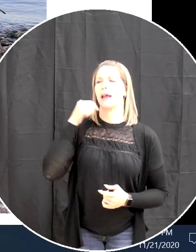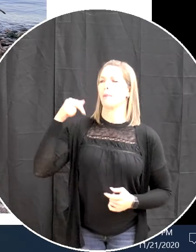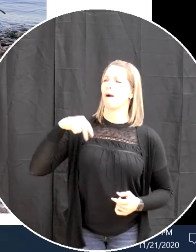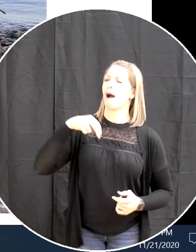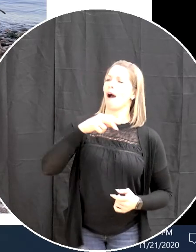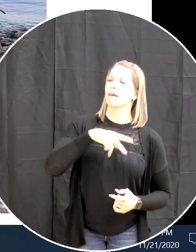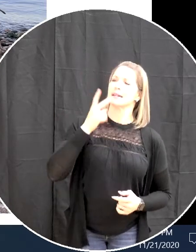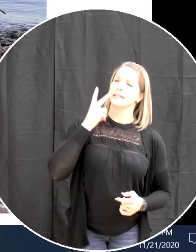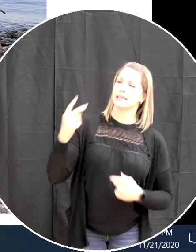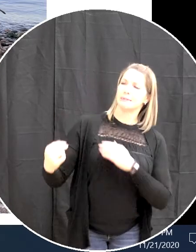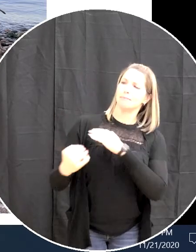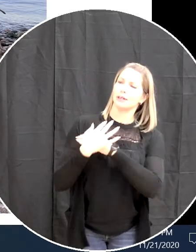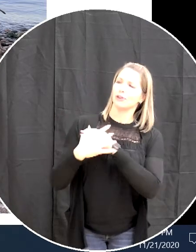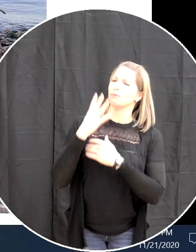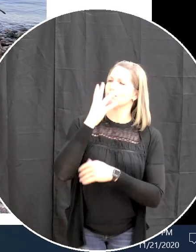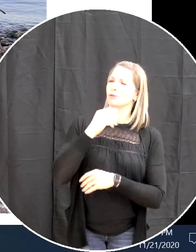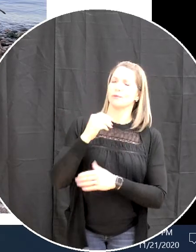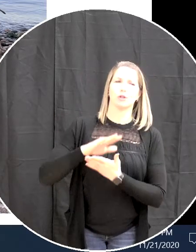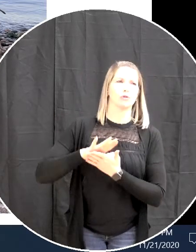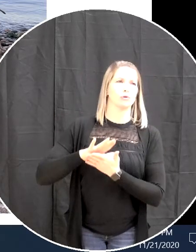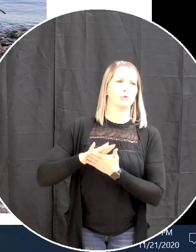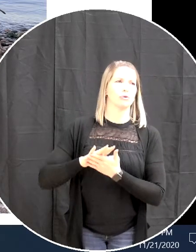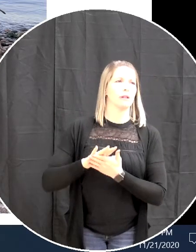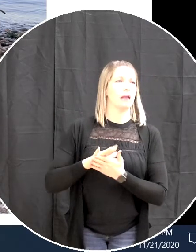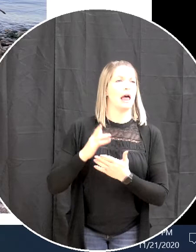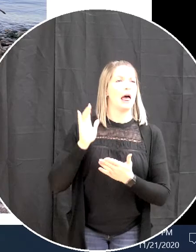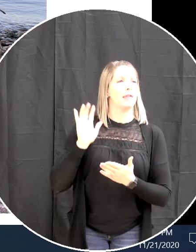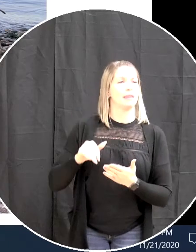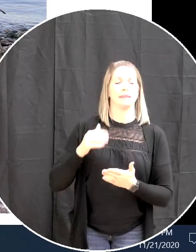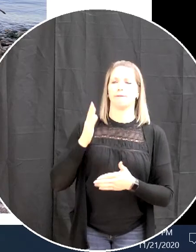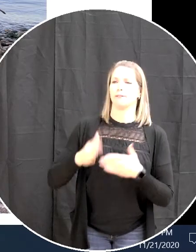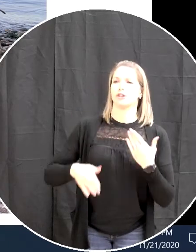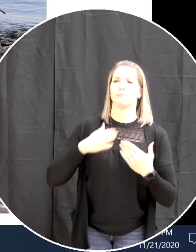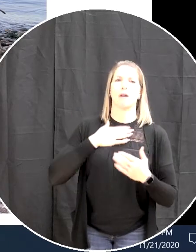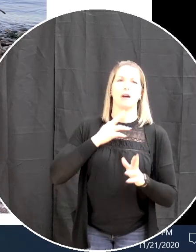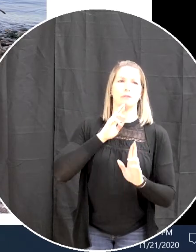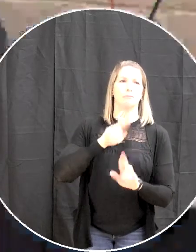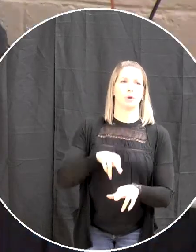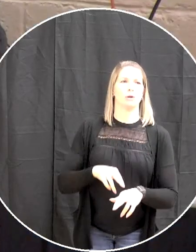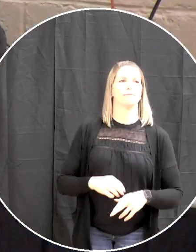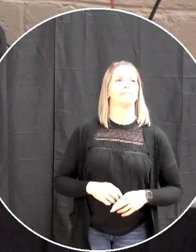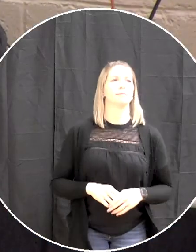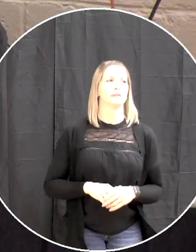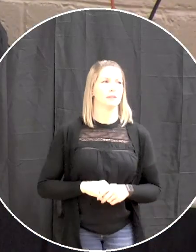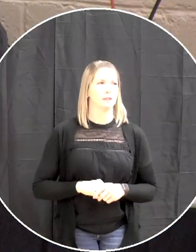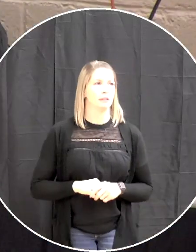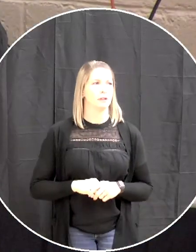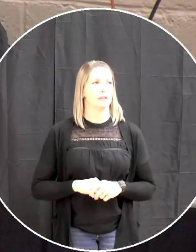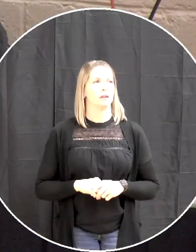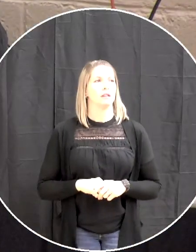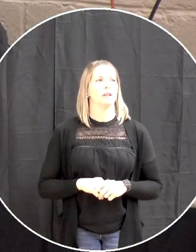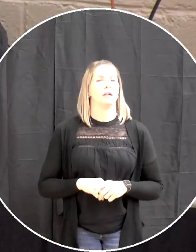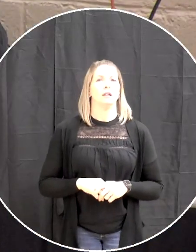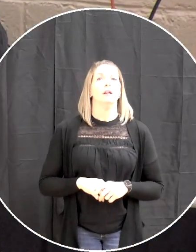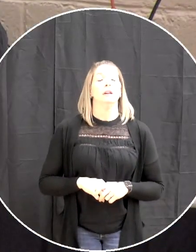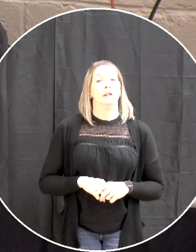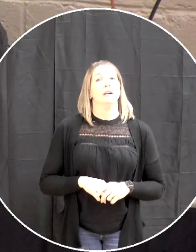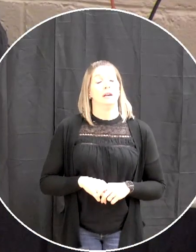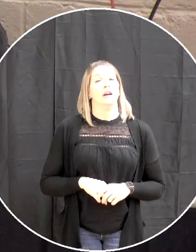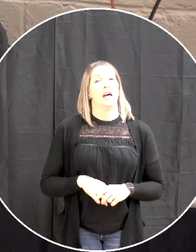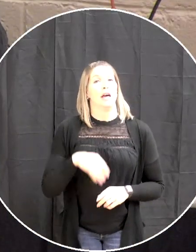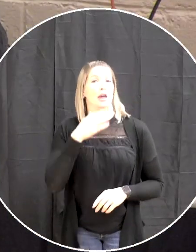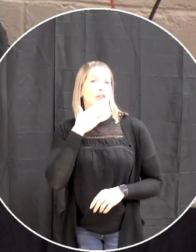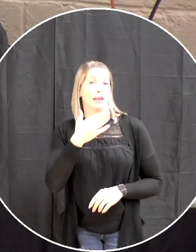subject to questions, sir, that is the director's report. Thank you, Tony. Obviously, there's a lot of work that goes on that you don't see on a